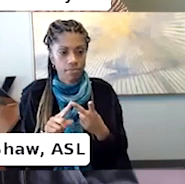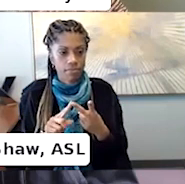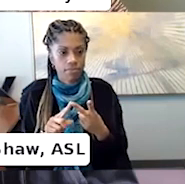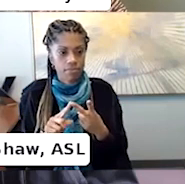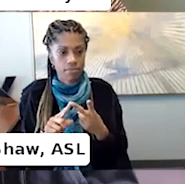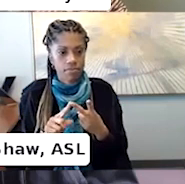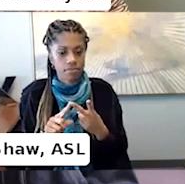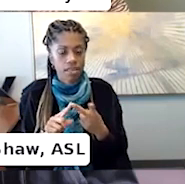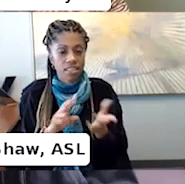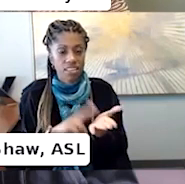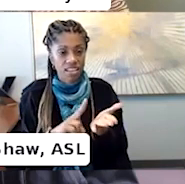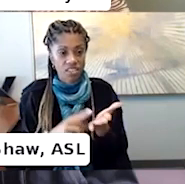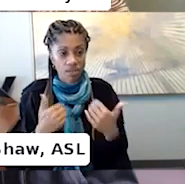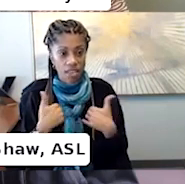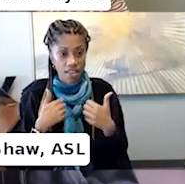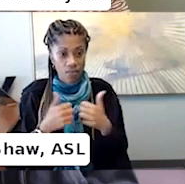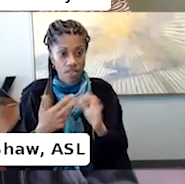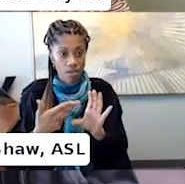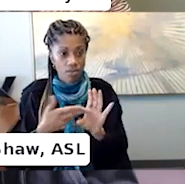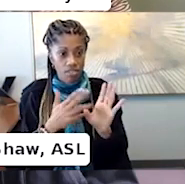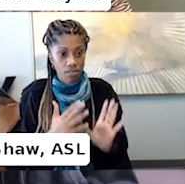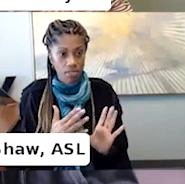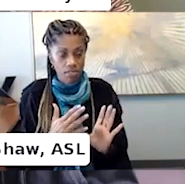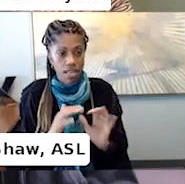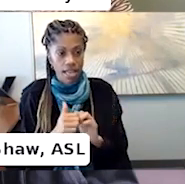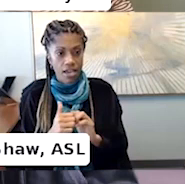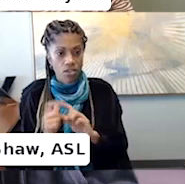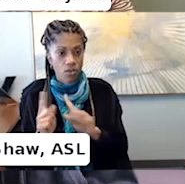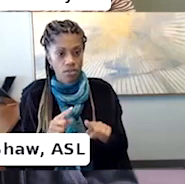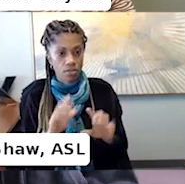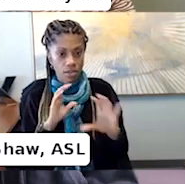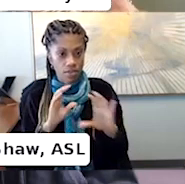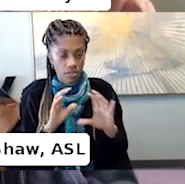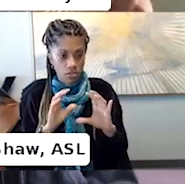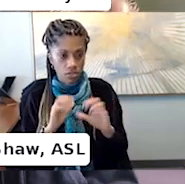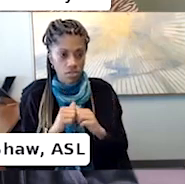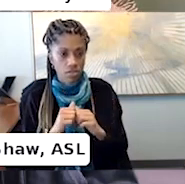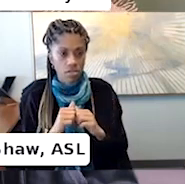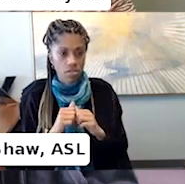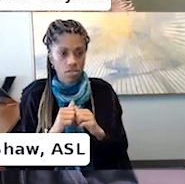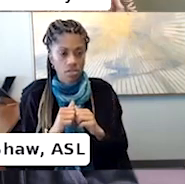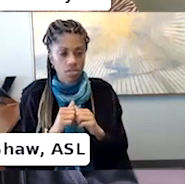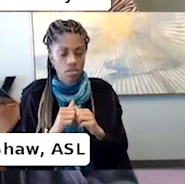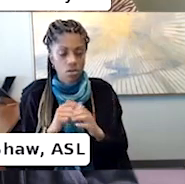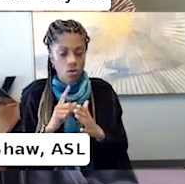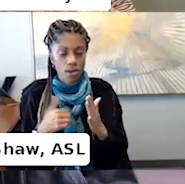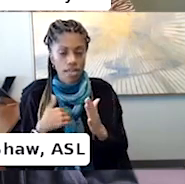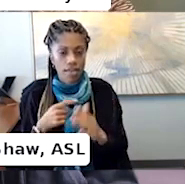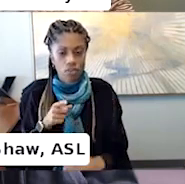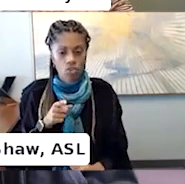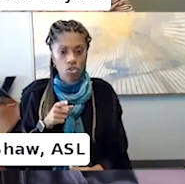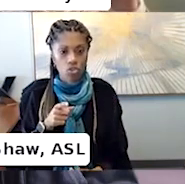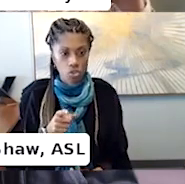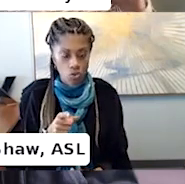our participants about coming to these conversations with what have you experienced, the I,